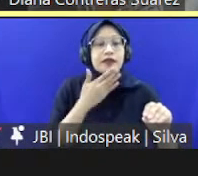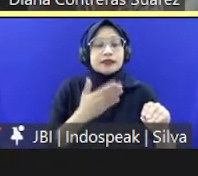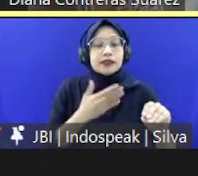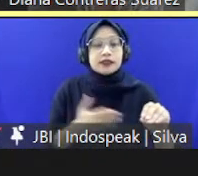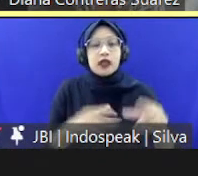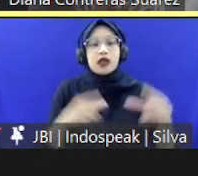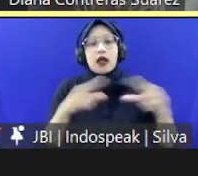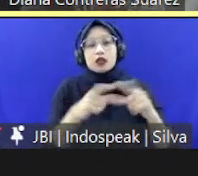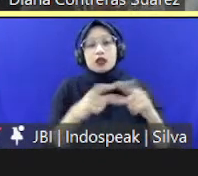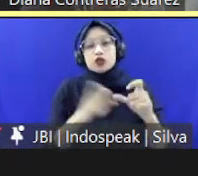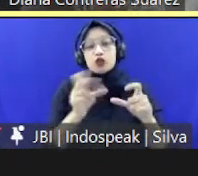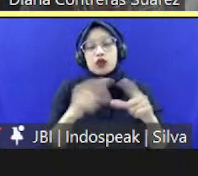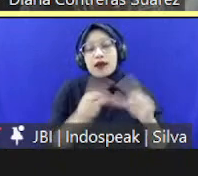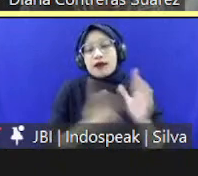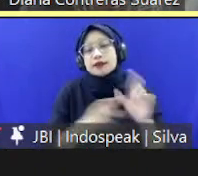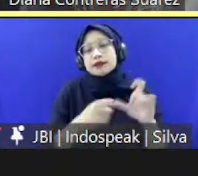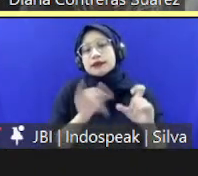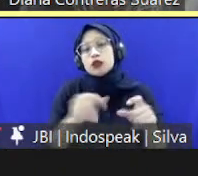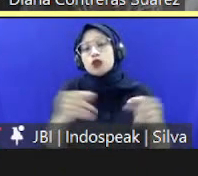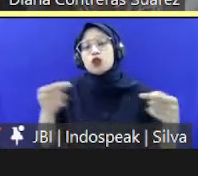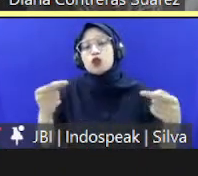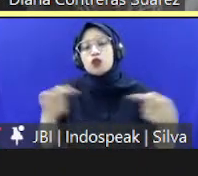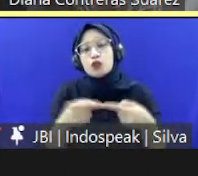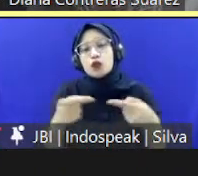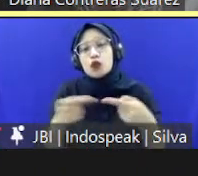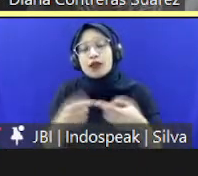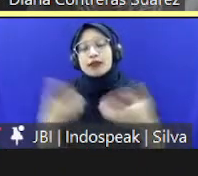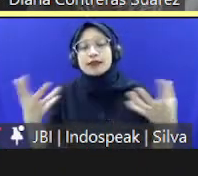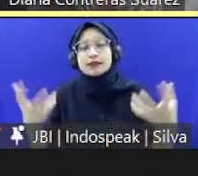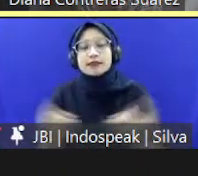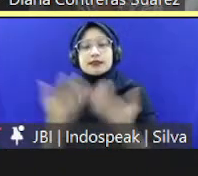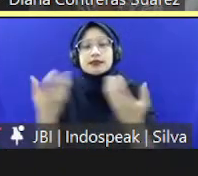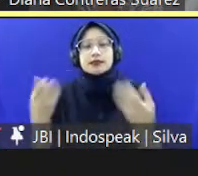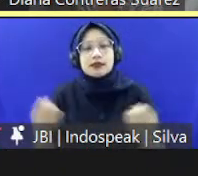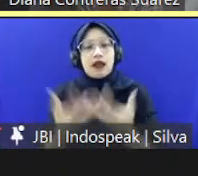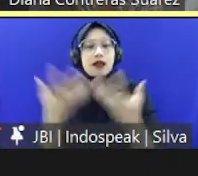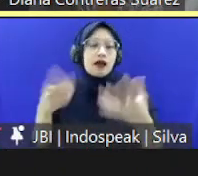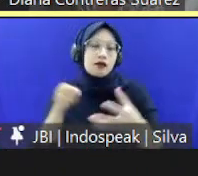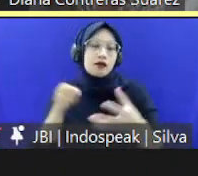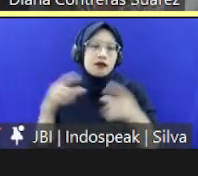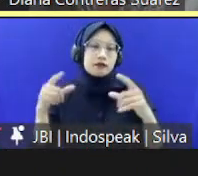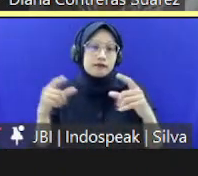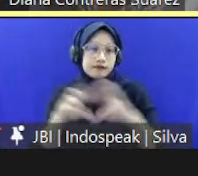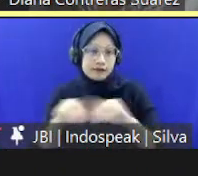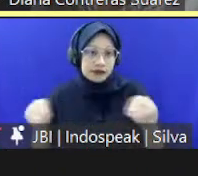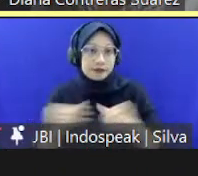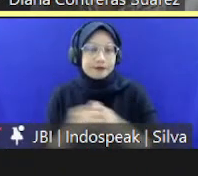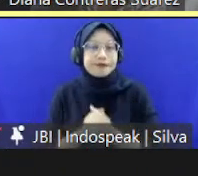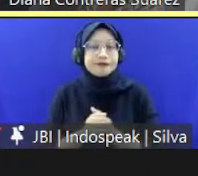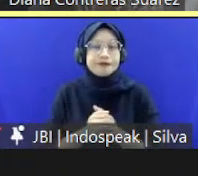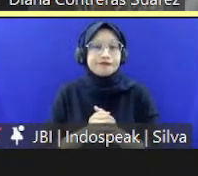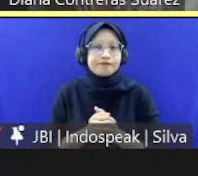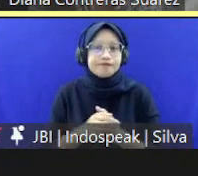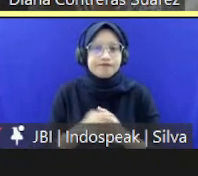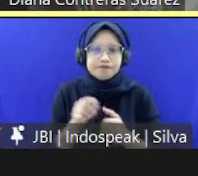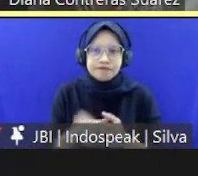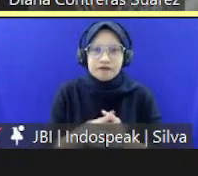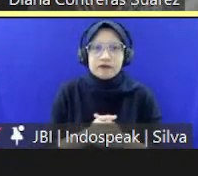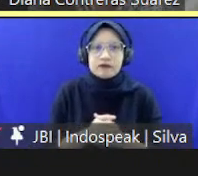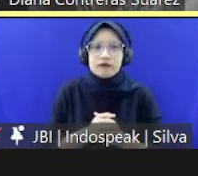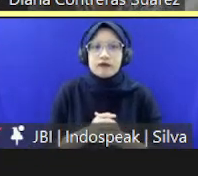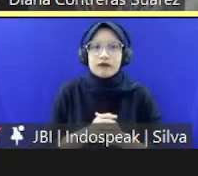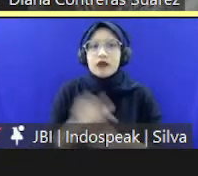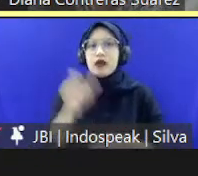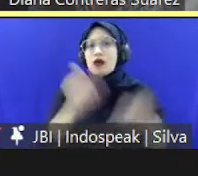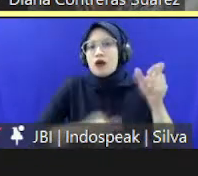insurance. So in summary, what we find is that people with disabilities, lower education and training, they have lower health status, they have limited access